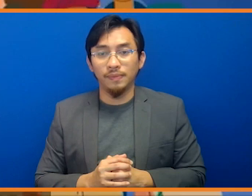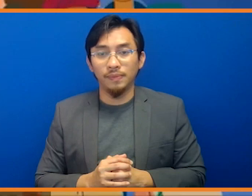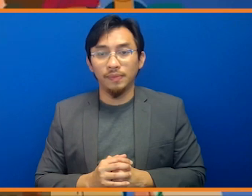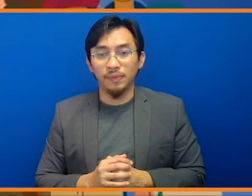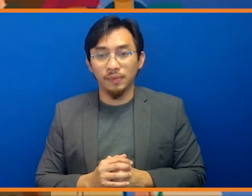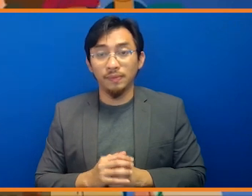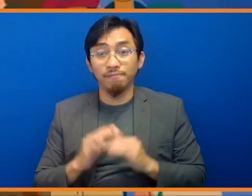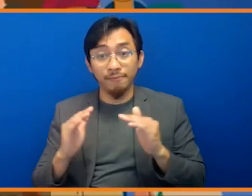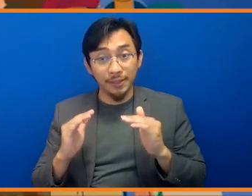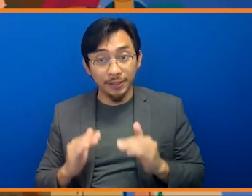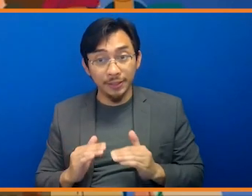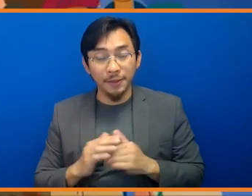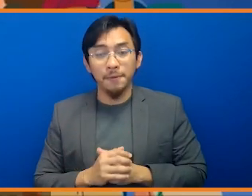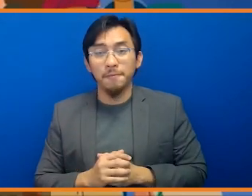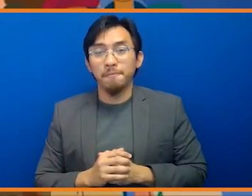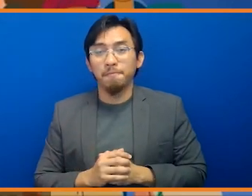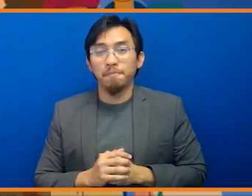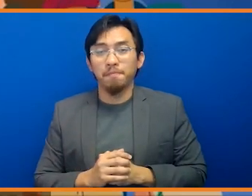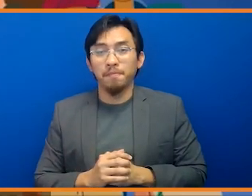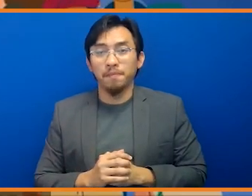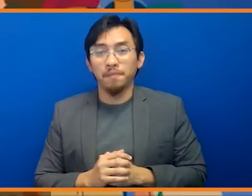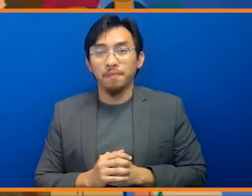So next slide, please.